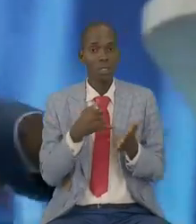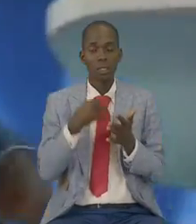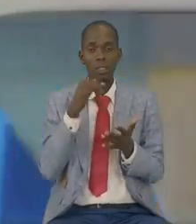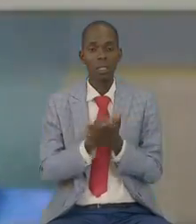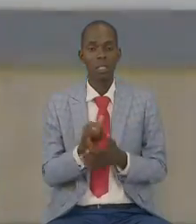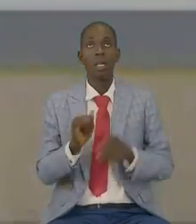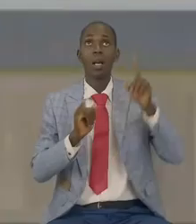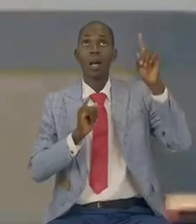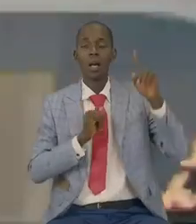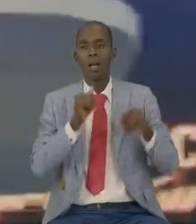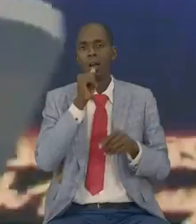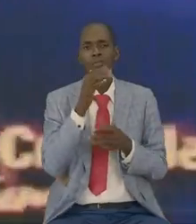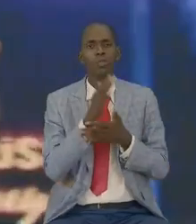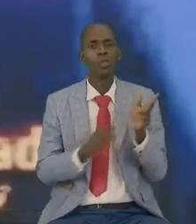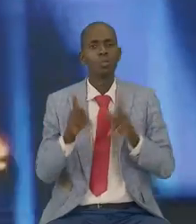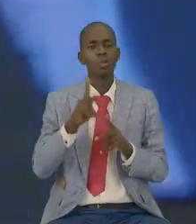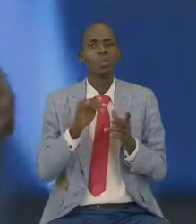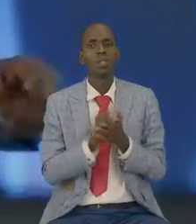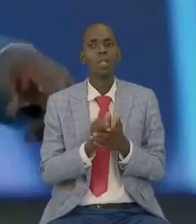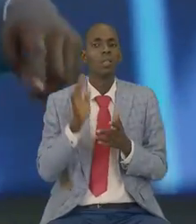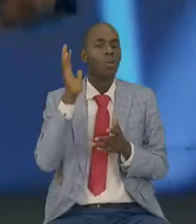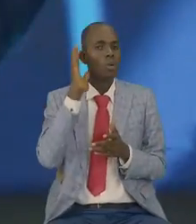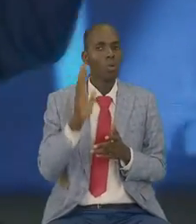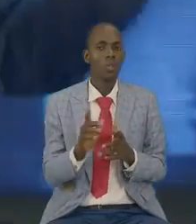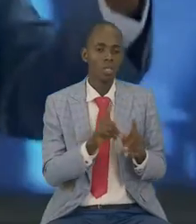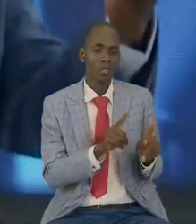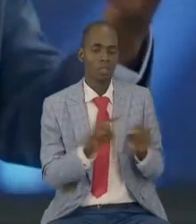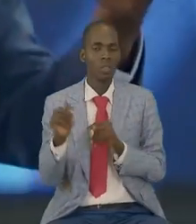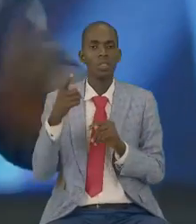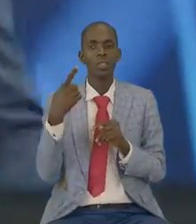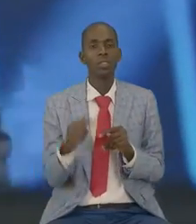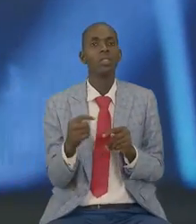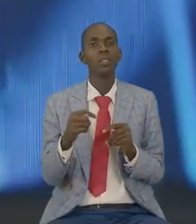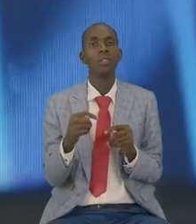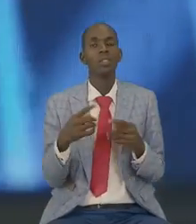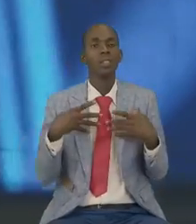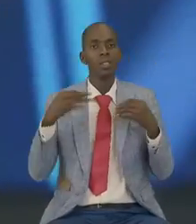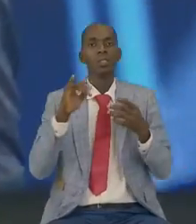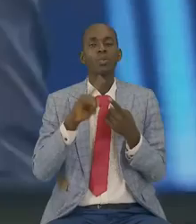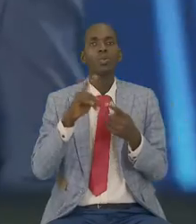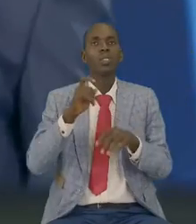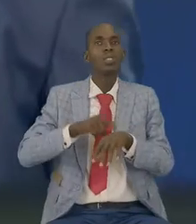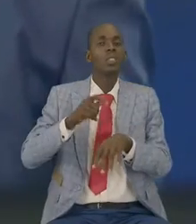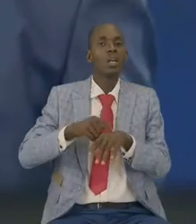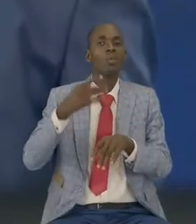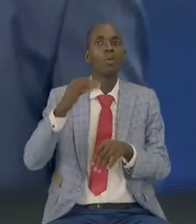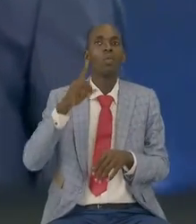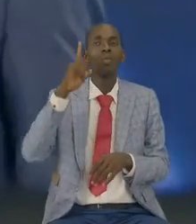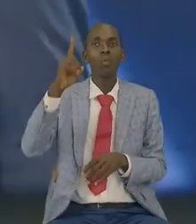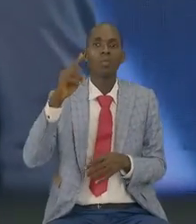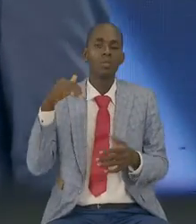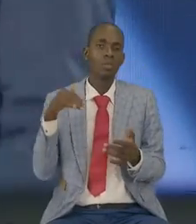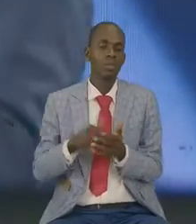are other people that transfer the healing to the millennial kingdom. and they say he will in